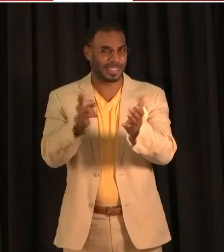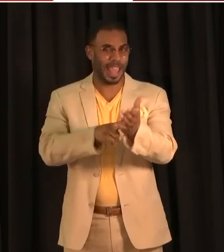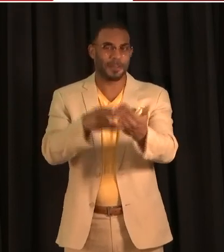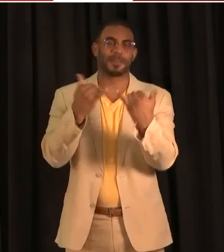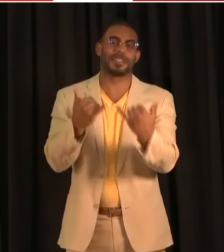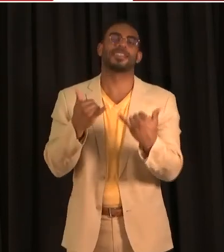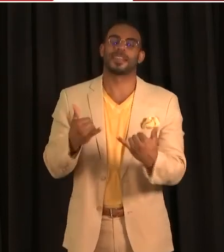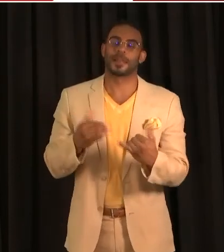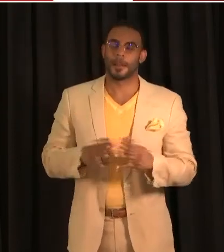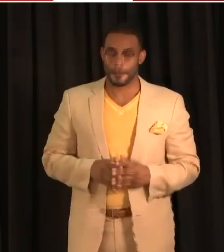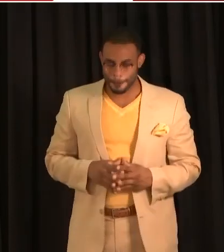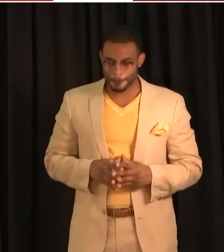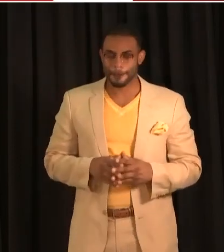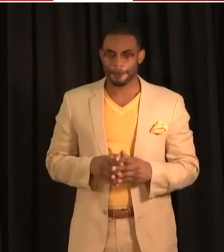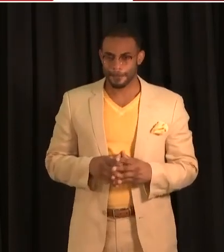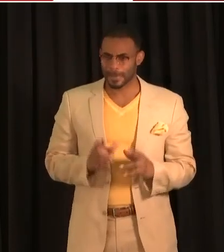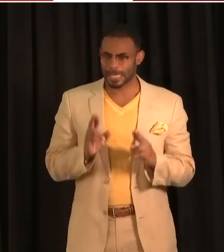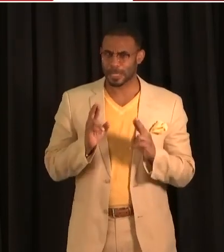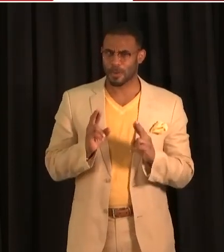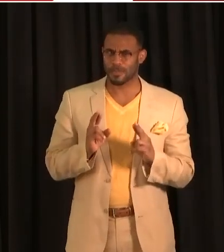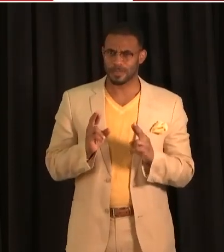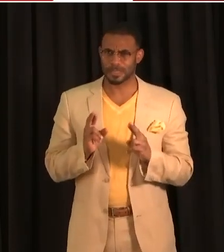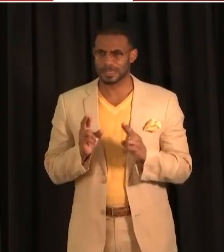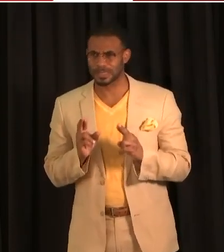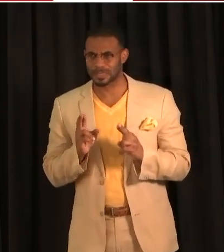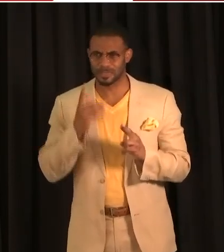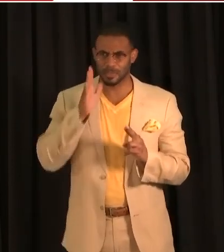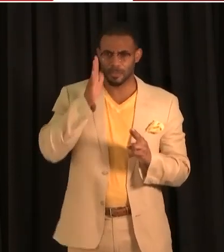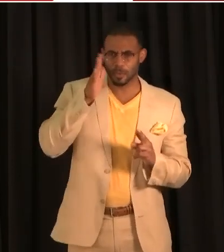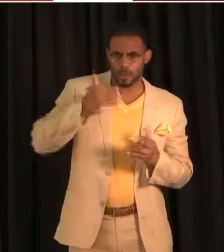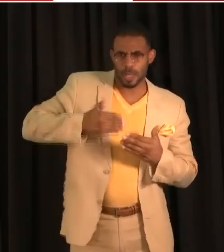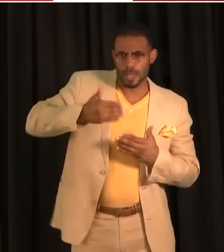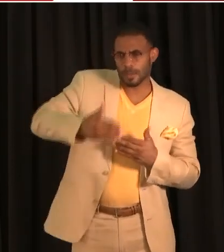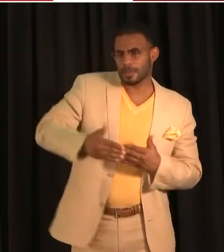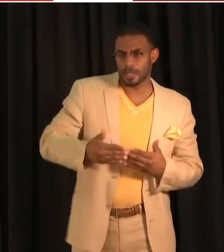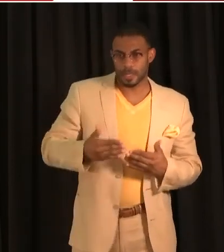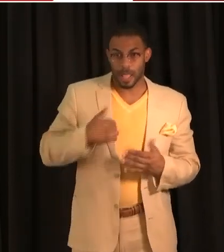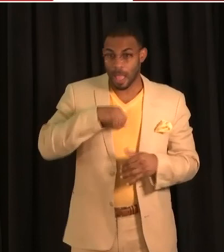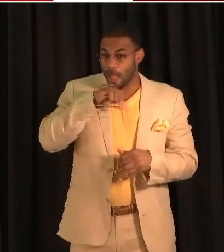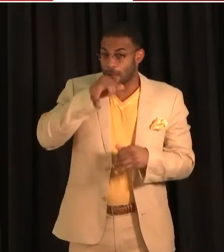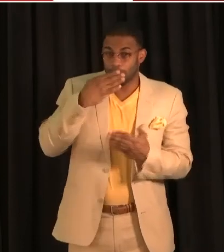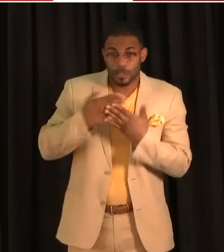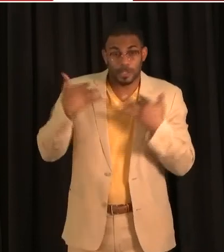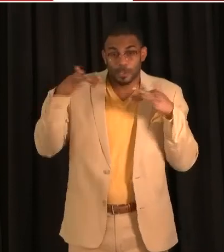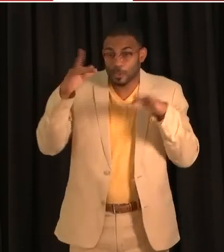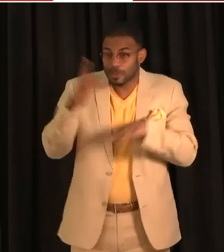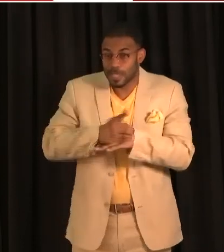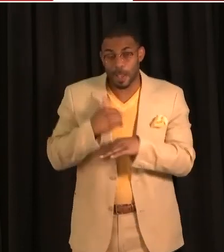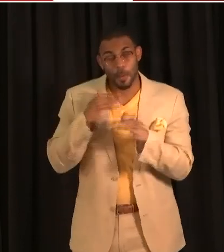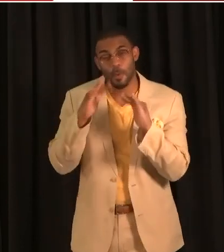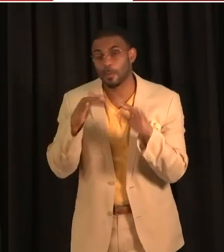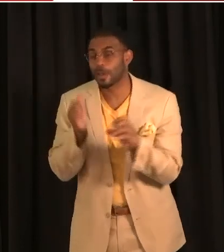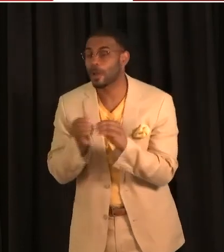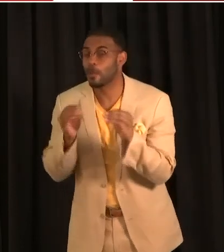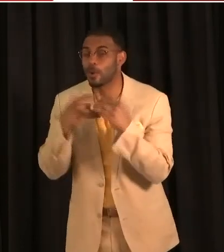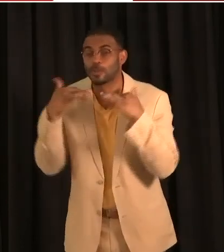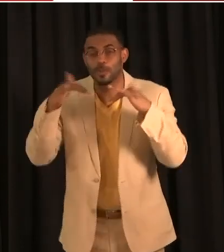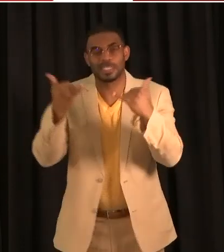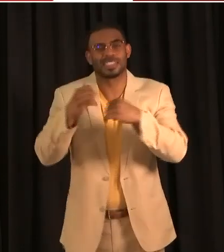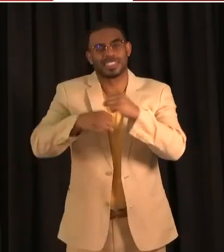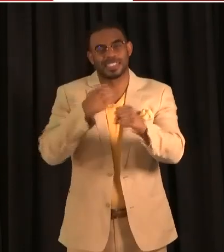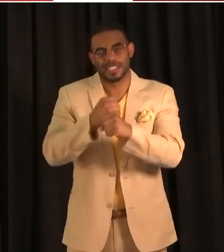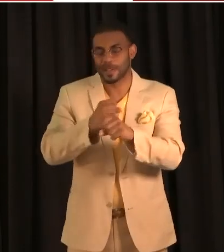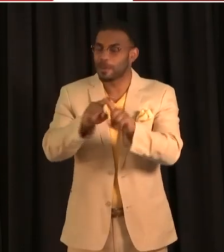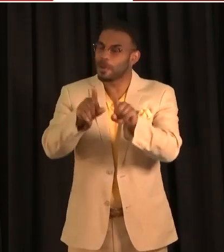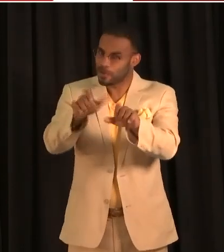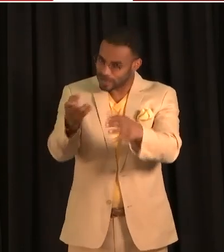you can sign up today to for hopefully future upcoming snowstorms. I love a good snow day, so I'm hoping we get some more snow this